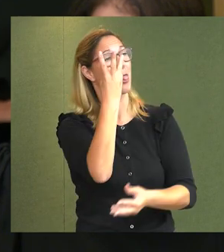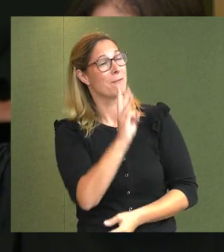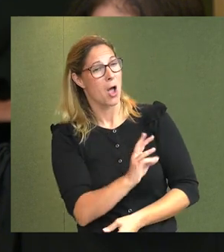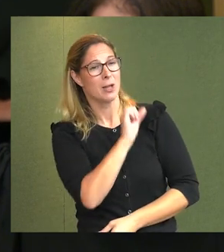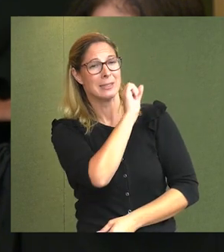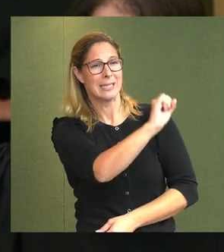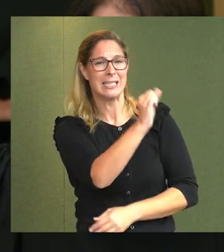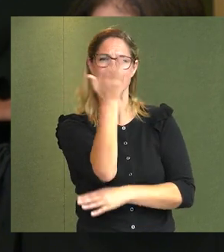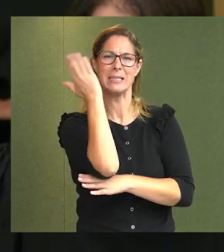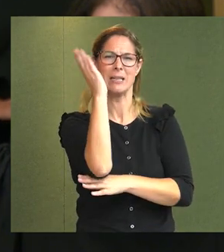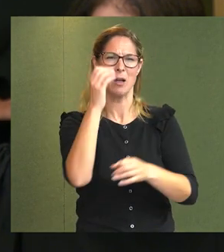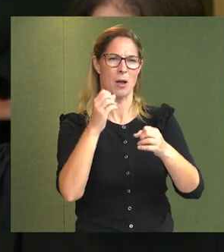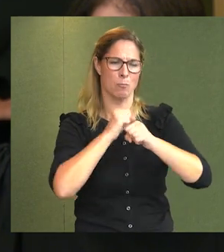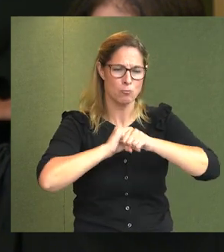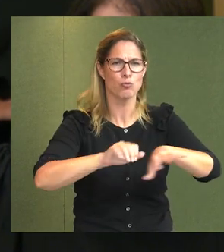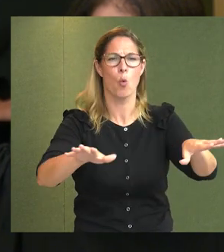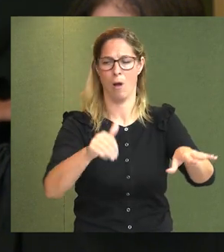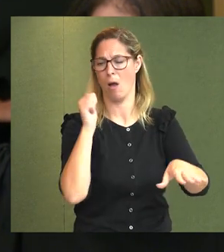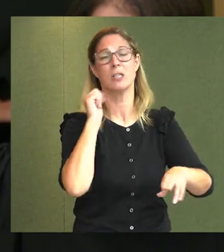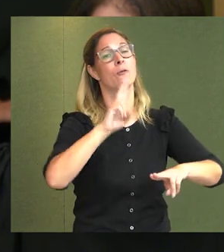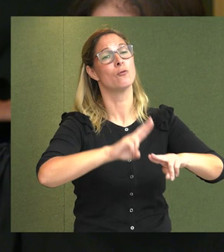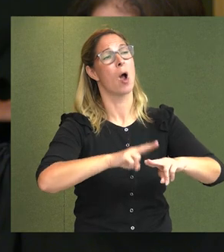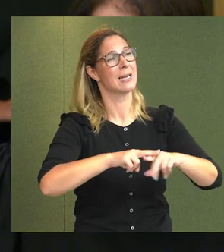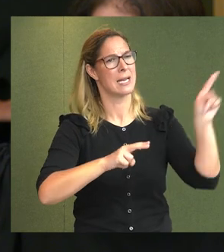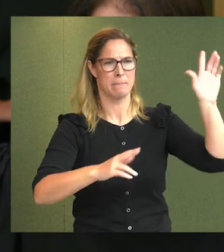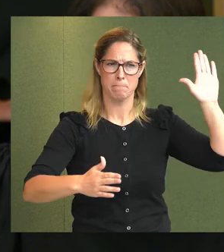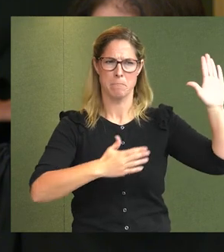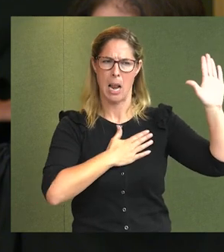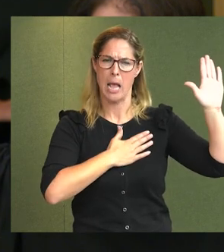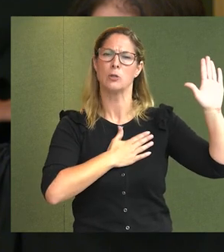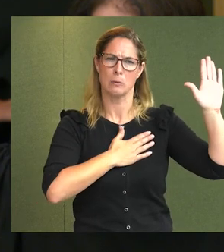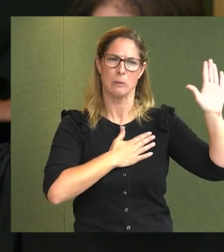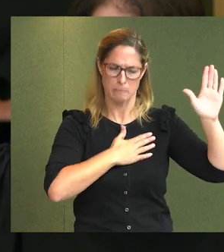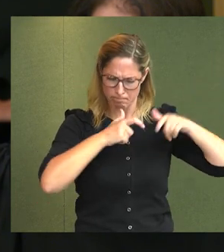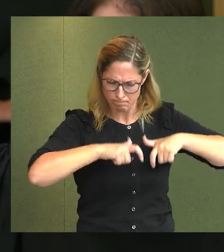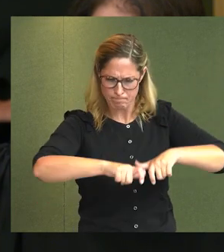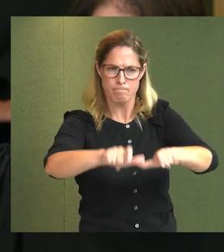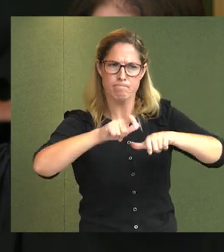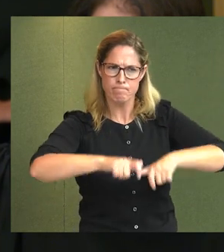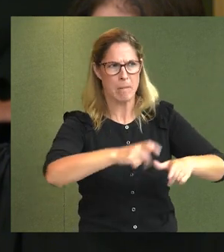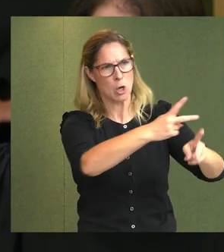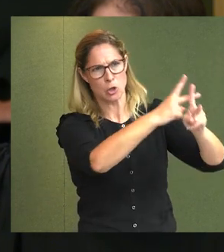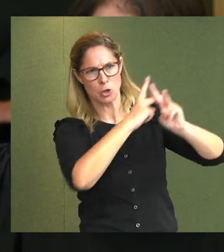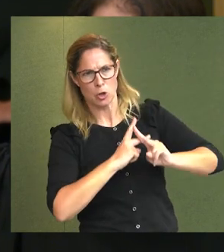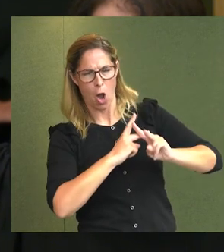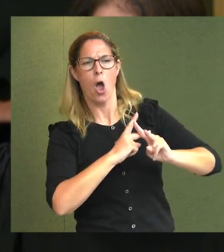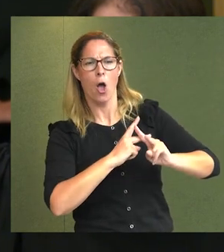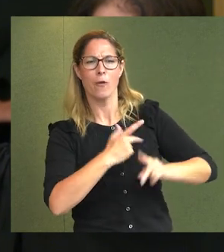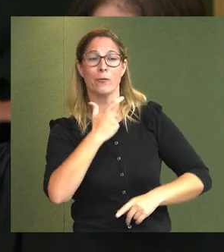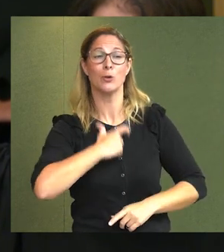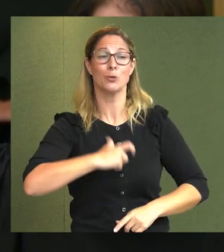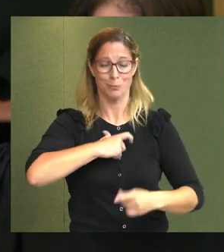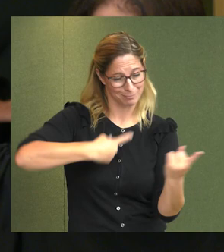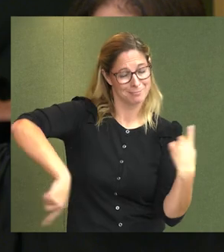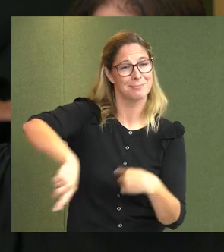when he pledged to serve the people of this country, whatever their beliefs. He also did so earlier this year when,